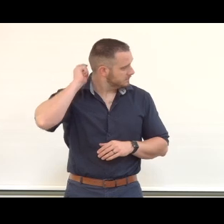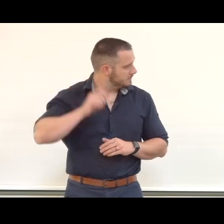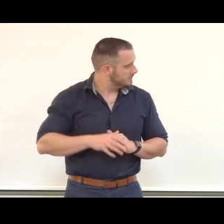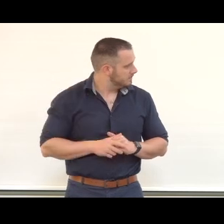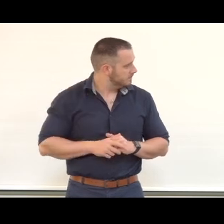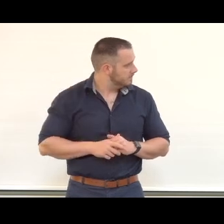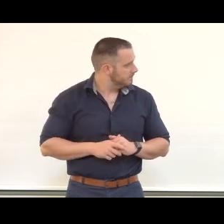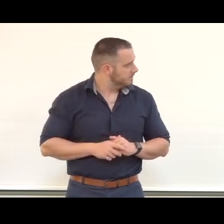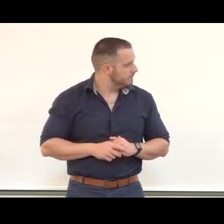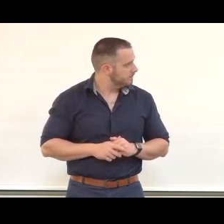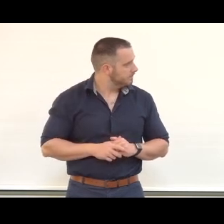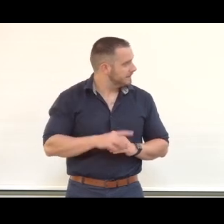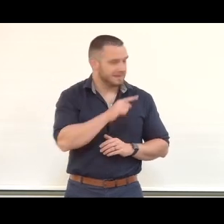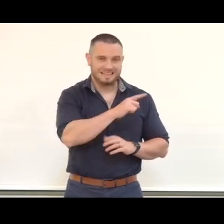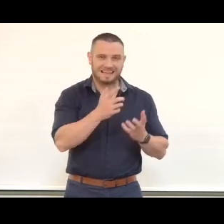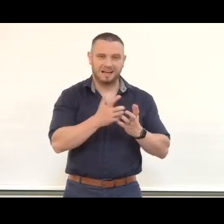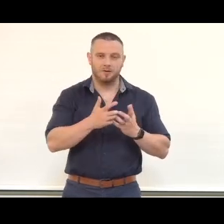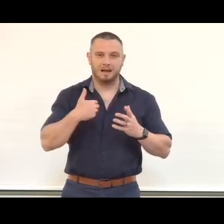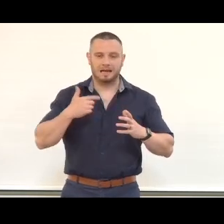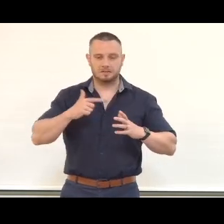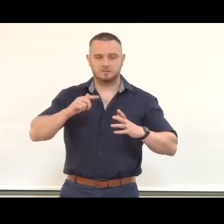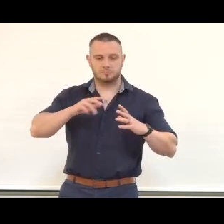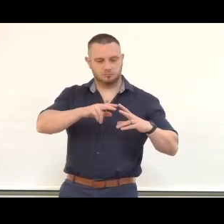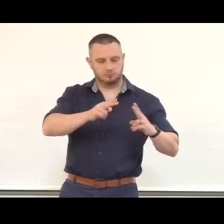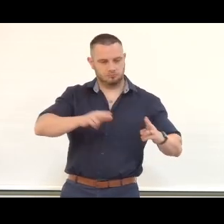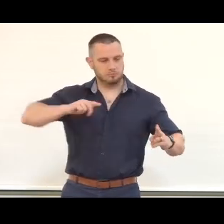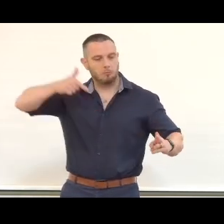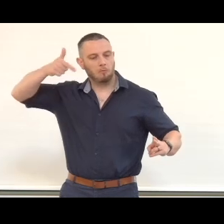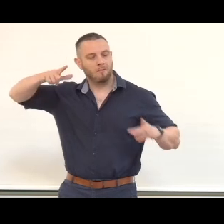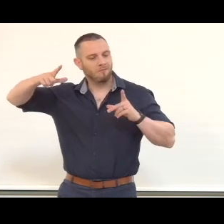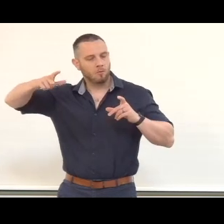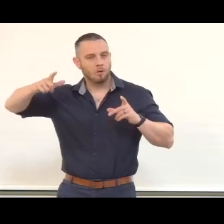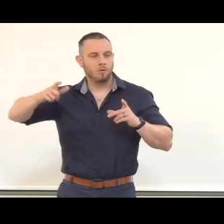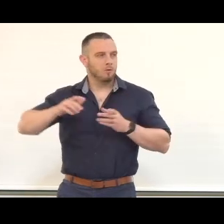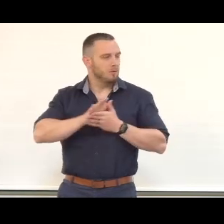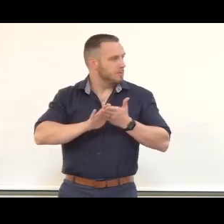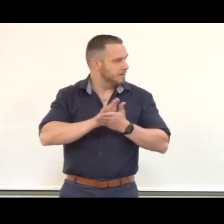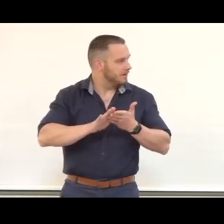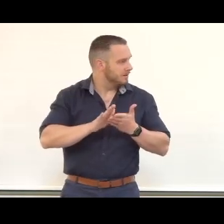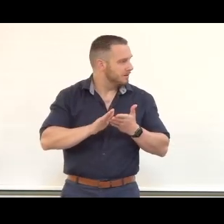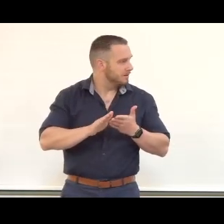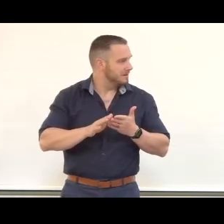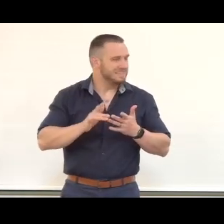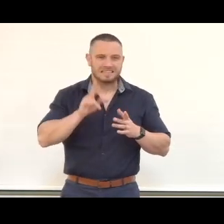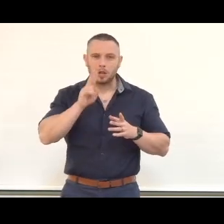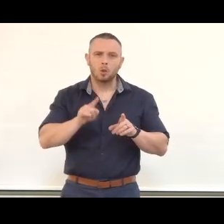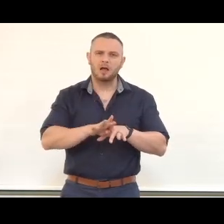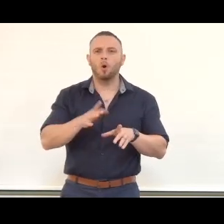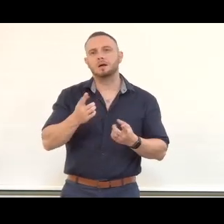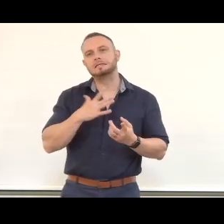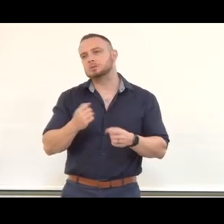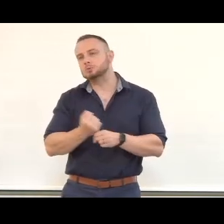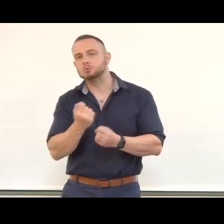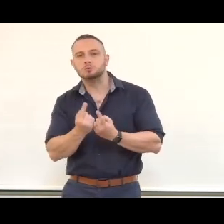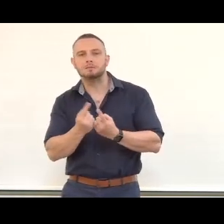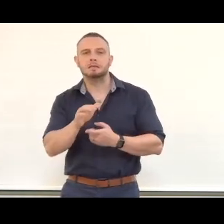Yeah, but so this is like the way I could take pictures without breaking sim. So for the astronauts, it would look like, oh, there's something we would need to do there. And so